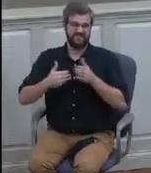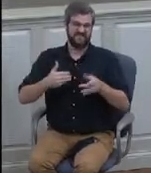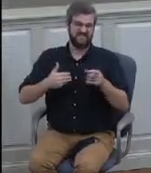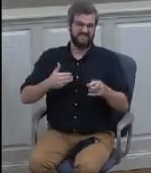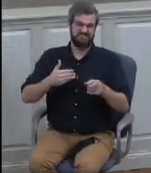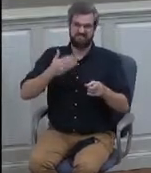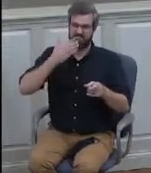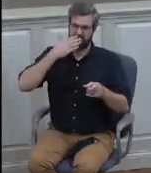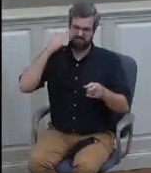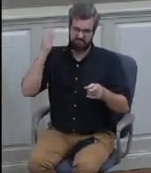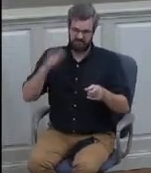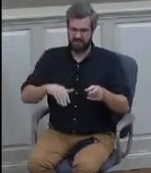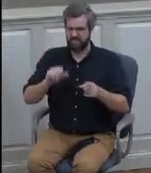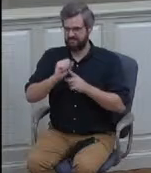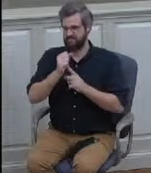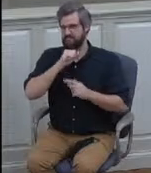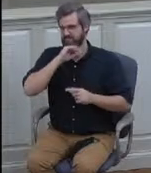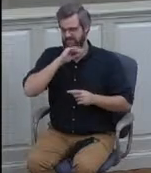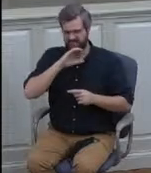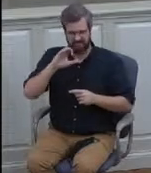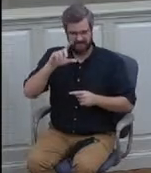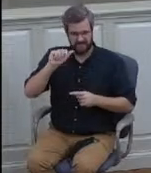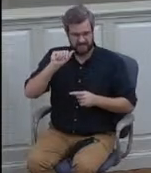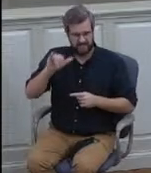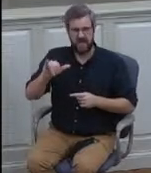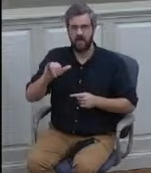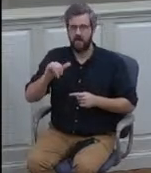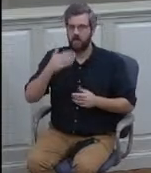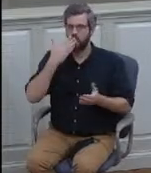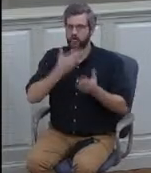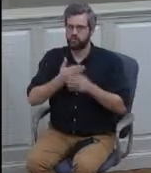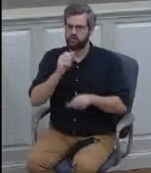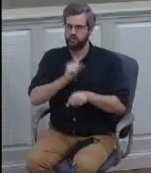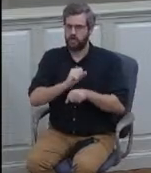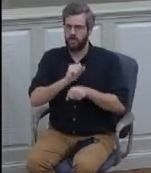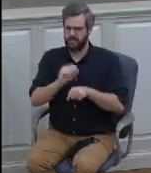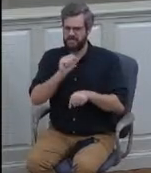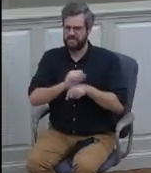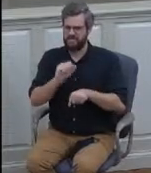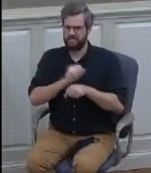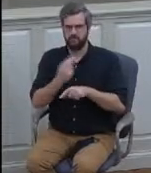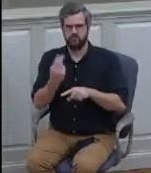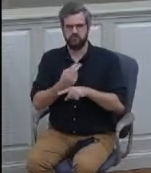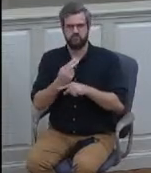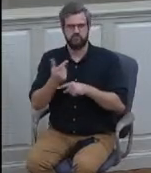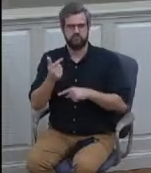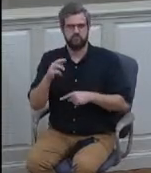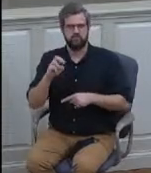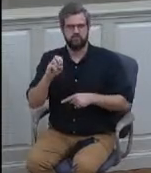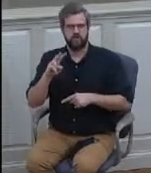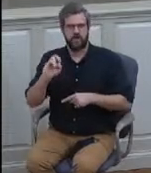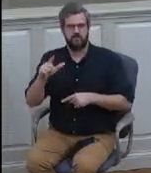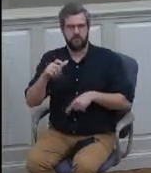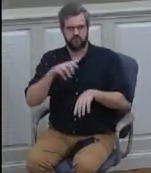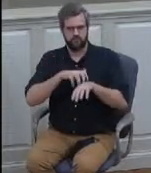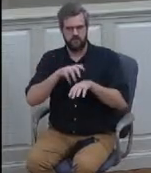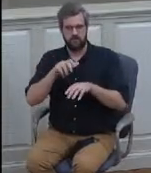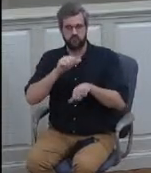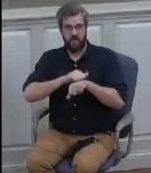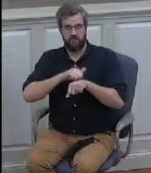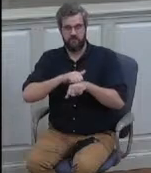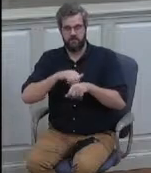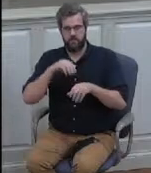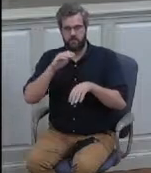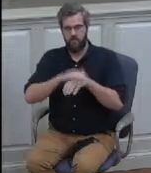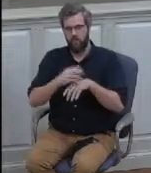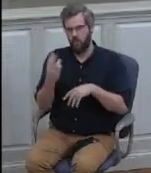Yes. Everything they've got's clay. They've done a really good job of working off their gravel that they have on the west side going into the property.